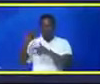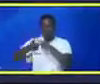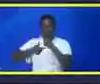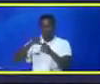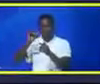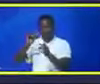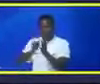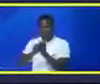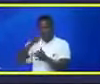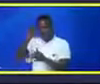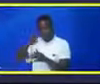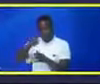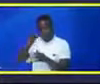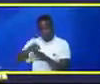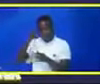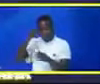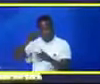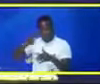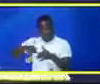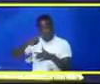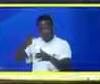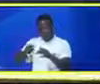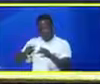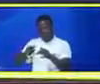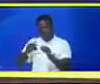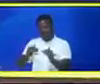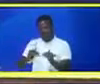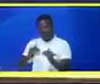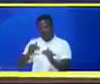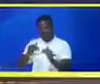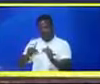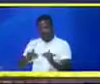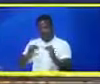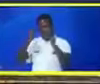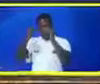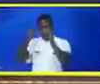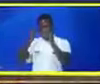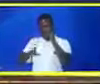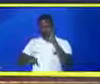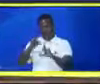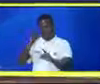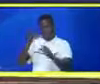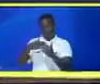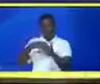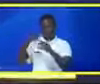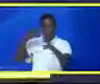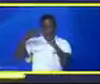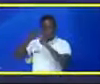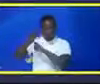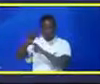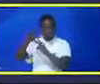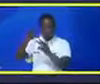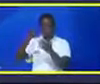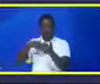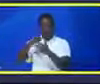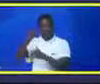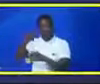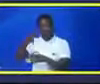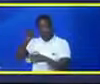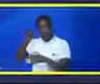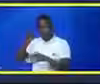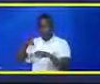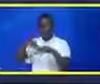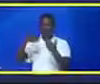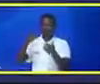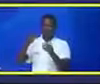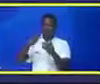needed for the next level of your spiritual adventure, whether it is prophetic, whether it is apostolic,